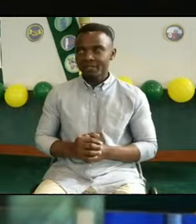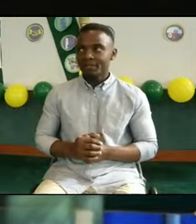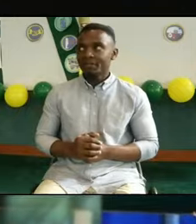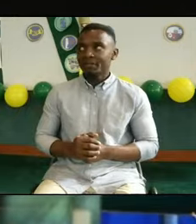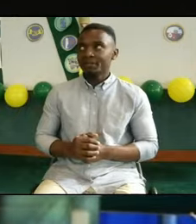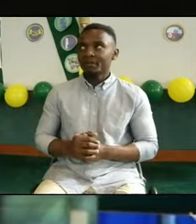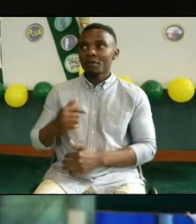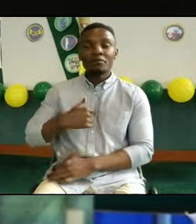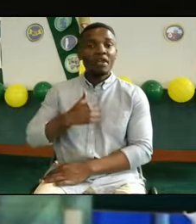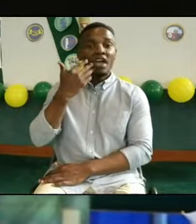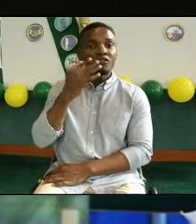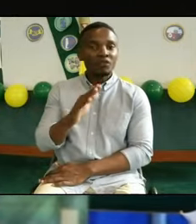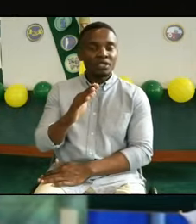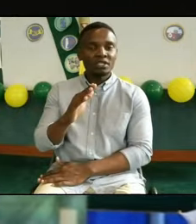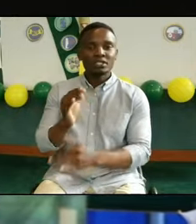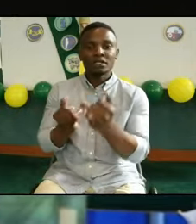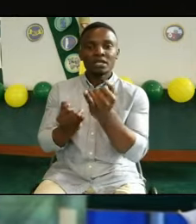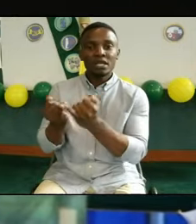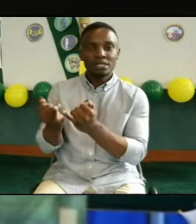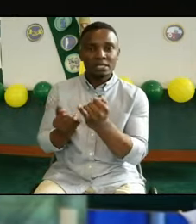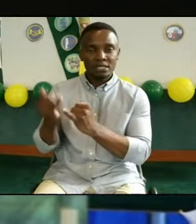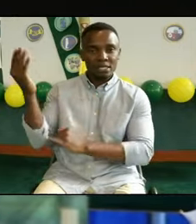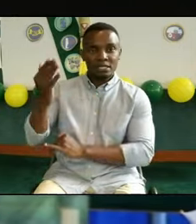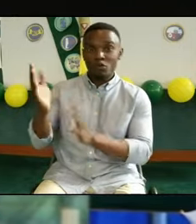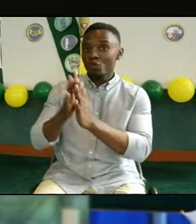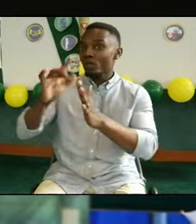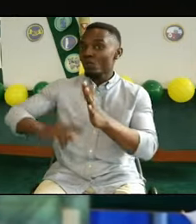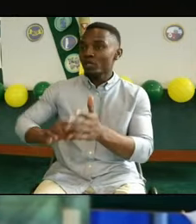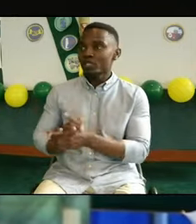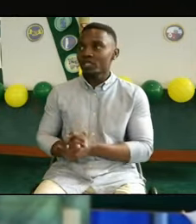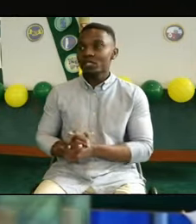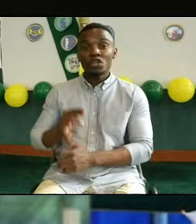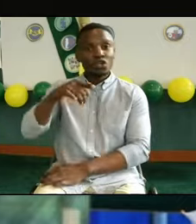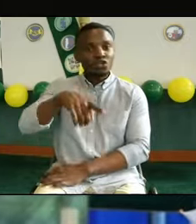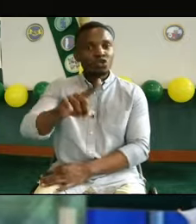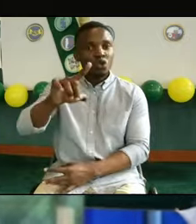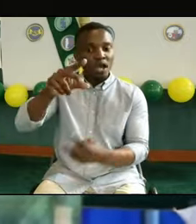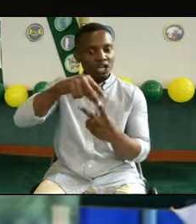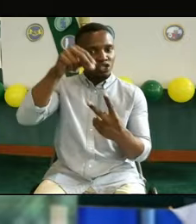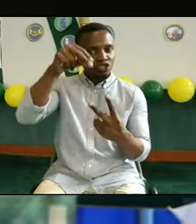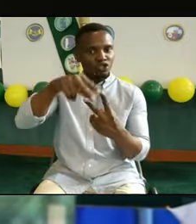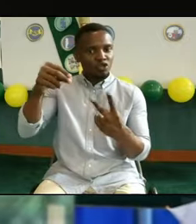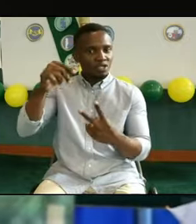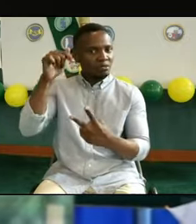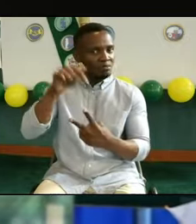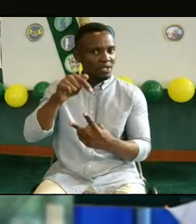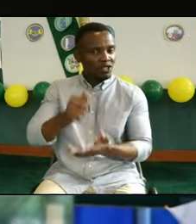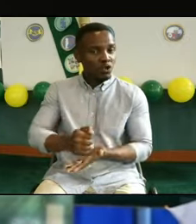the whole Saturday or Sabbath sermon with what? Your choices are your seed